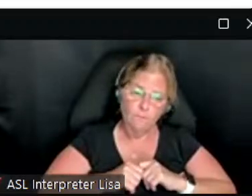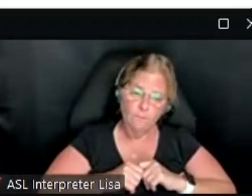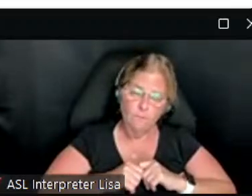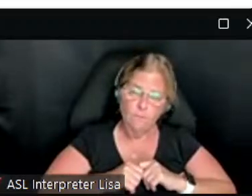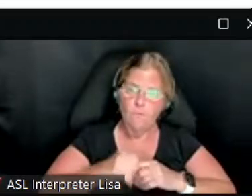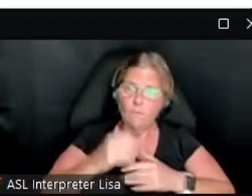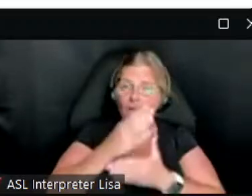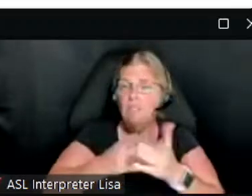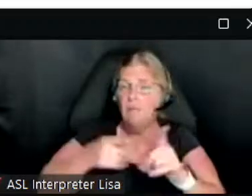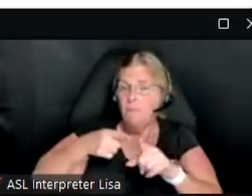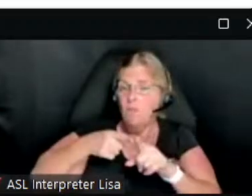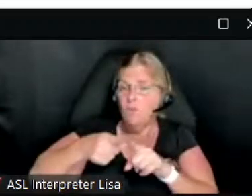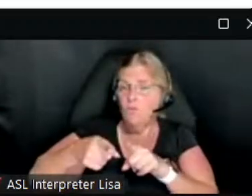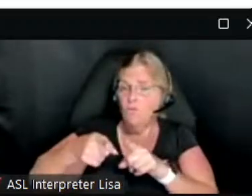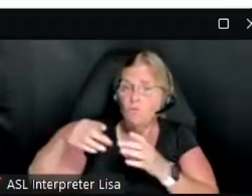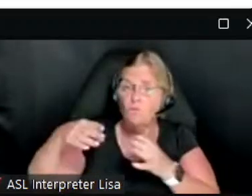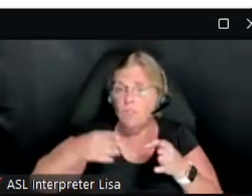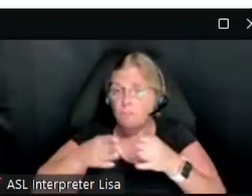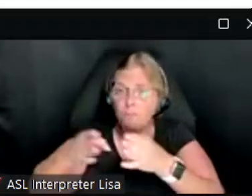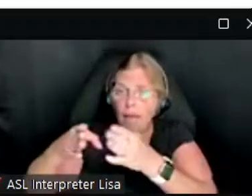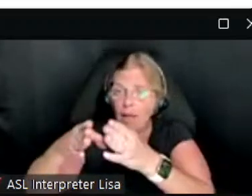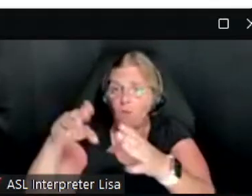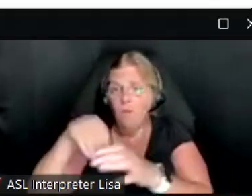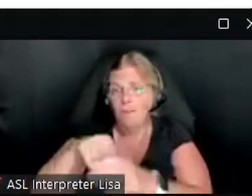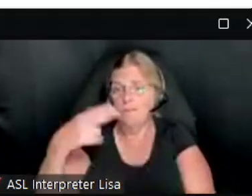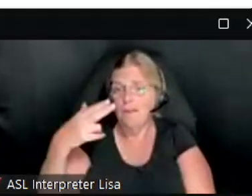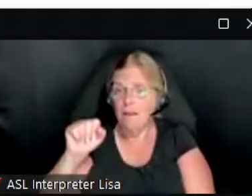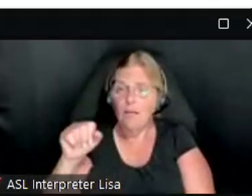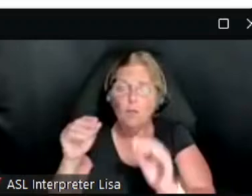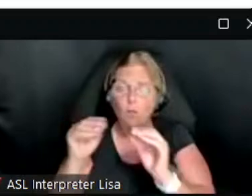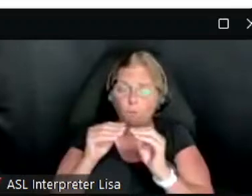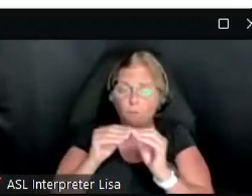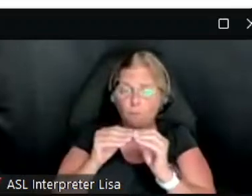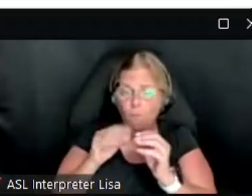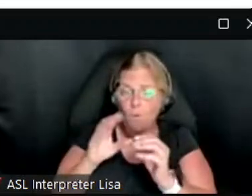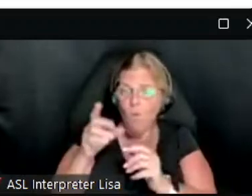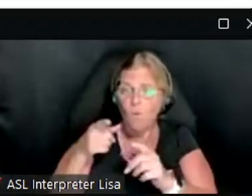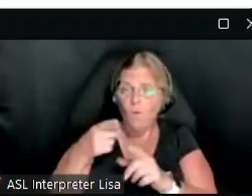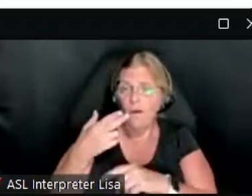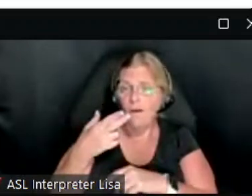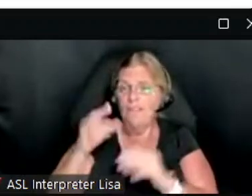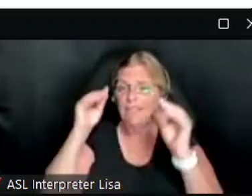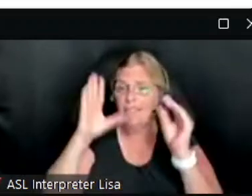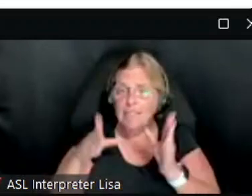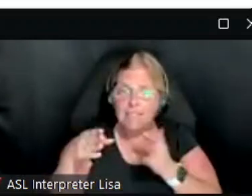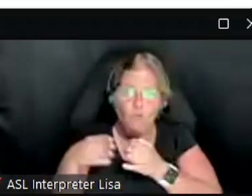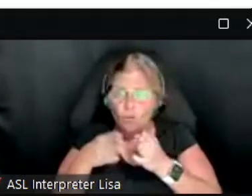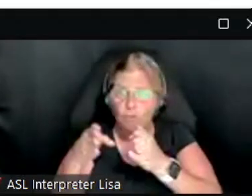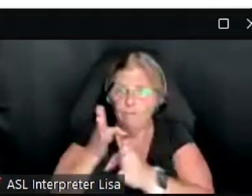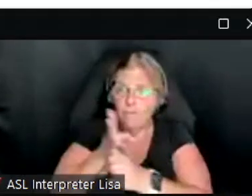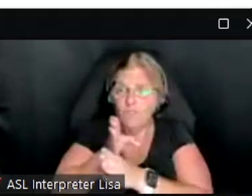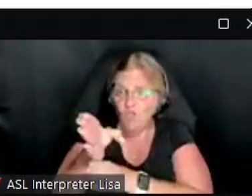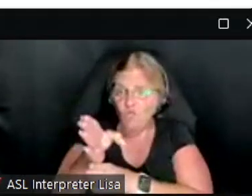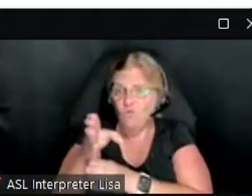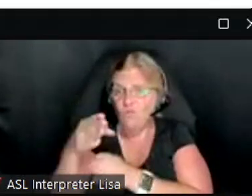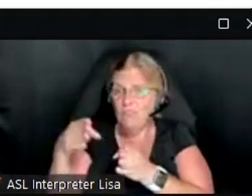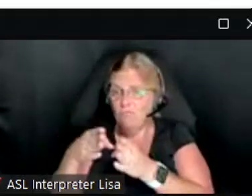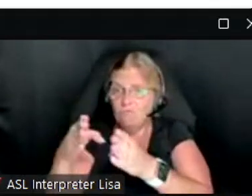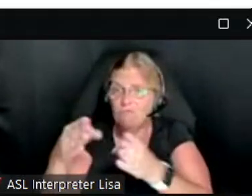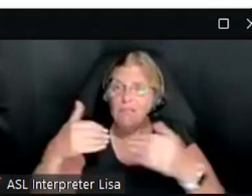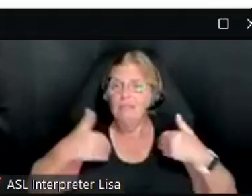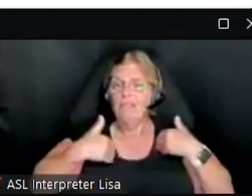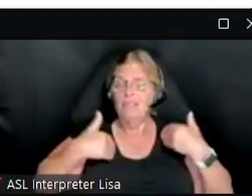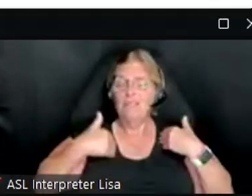career path, we talked about career pathways in high schools and just having more teacher career pathways to get our young folks thinking about that